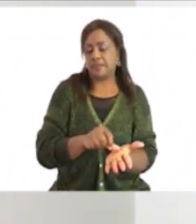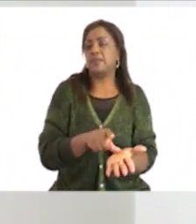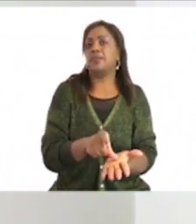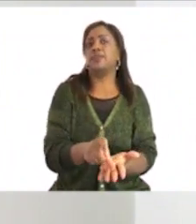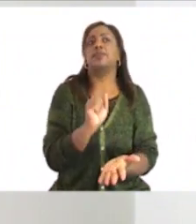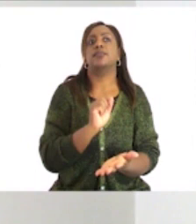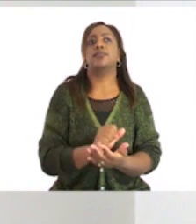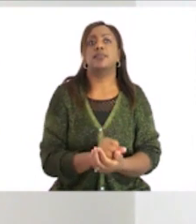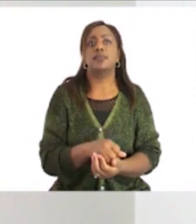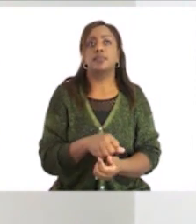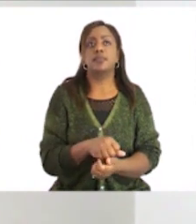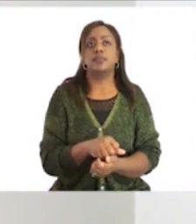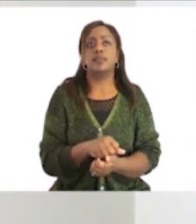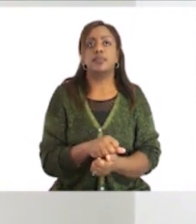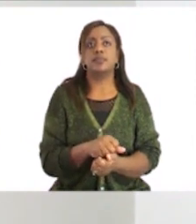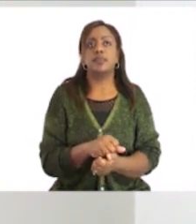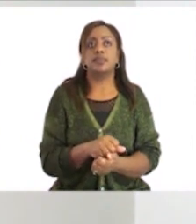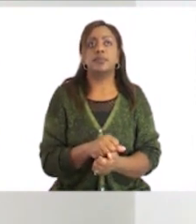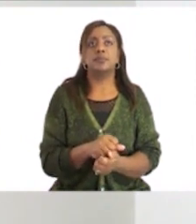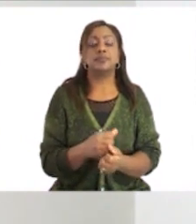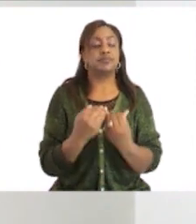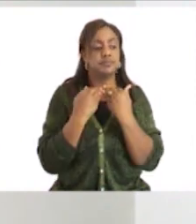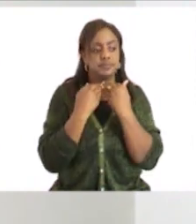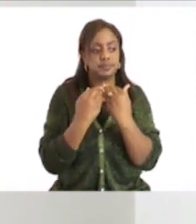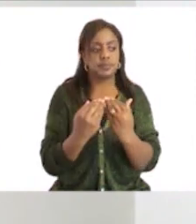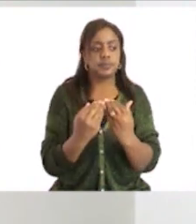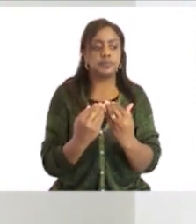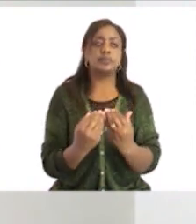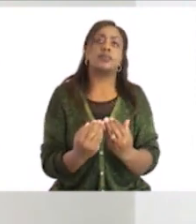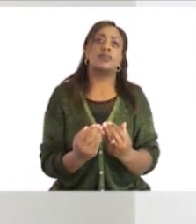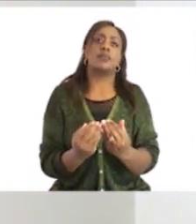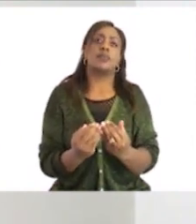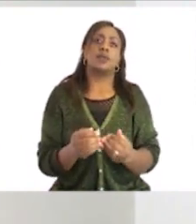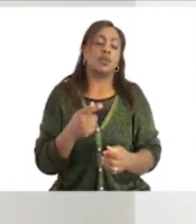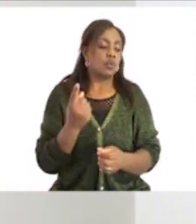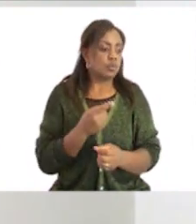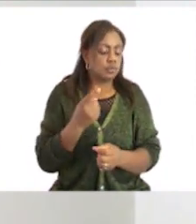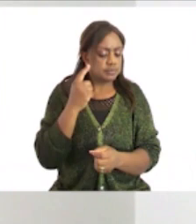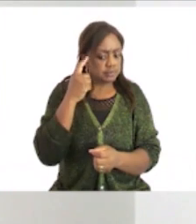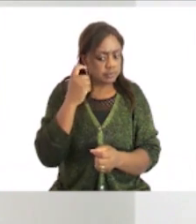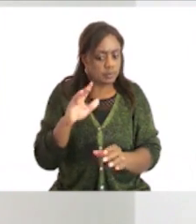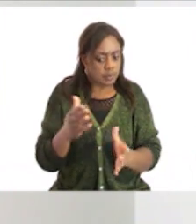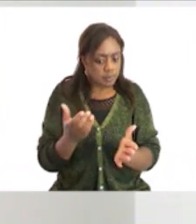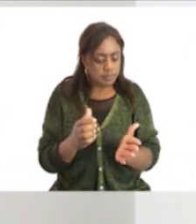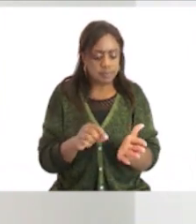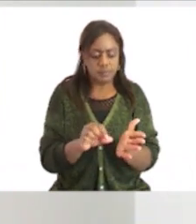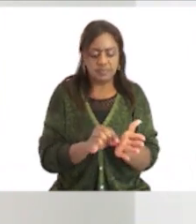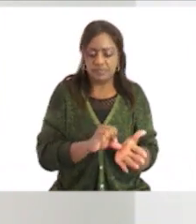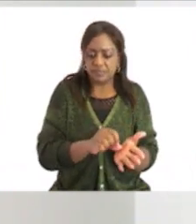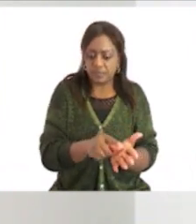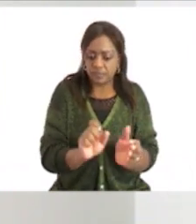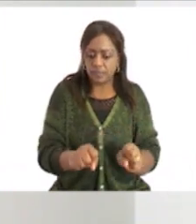guys, I hope you understand now how important it is for you to be mindful of your own behavior and how you